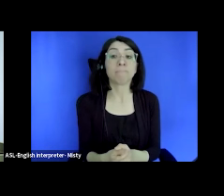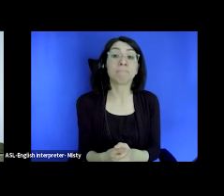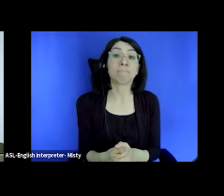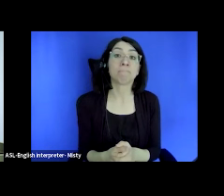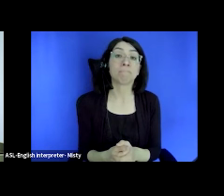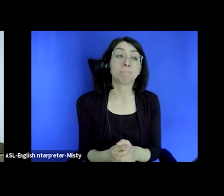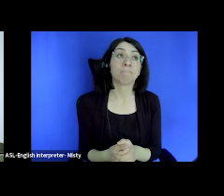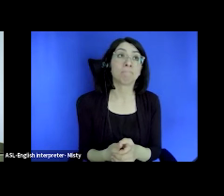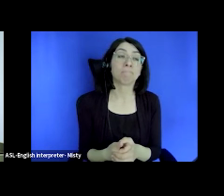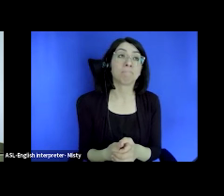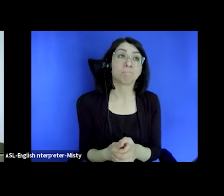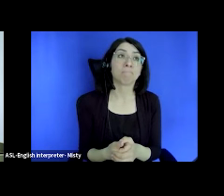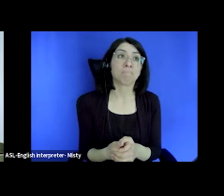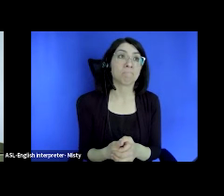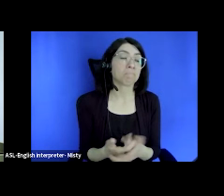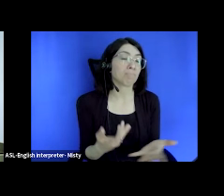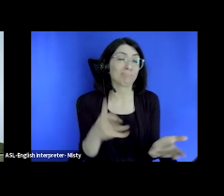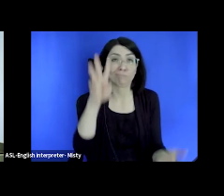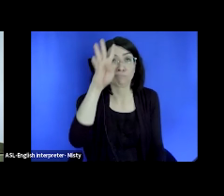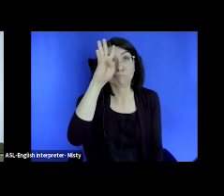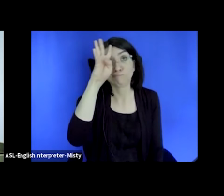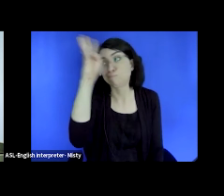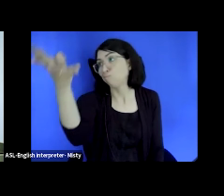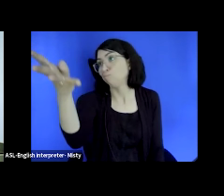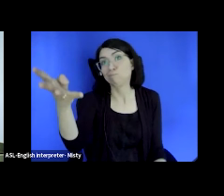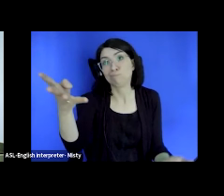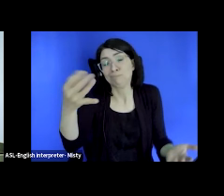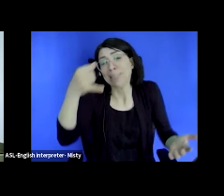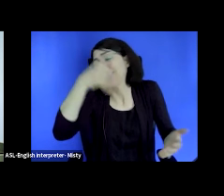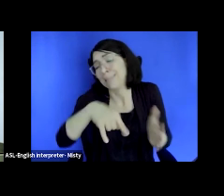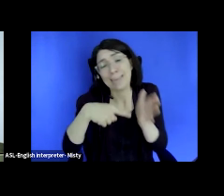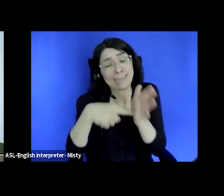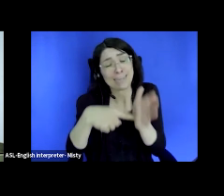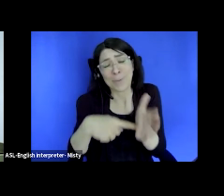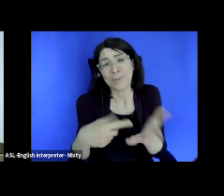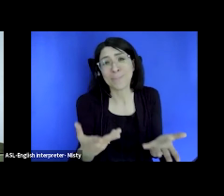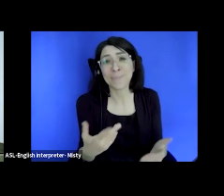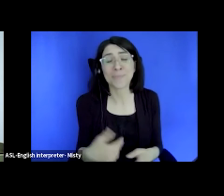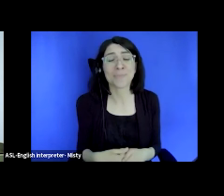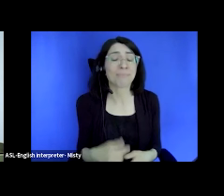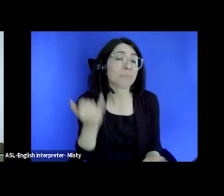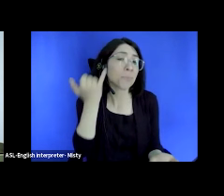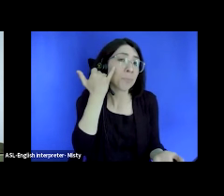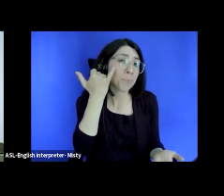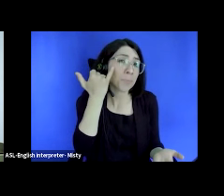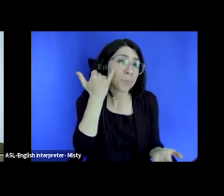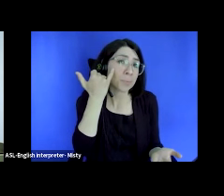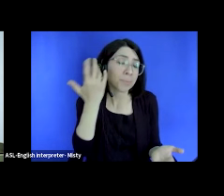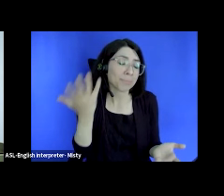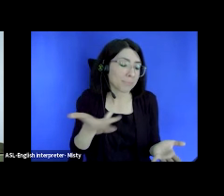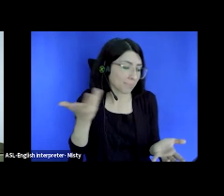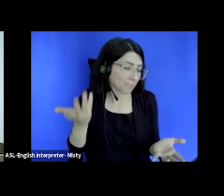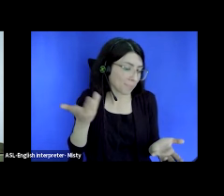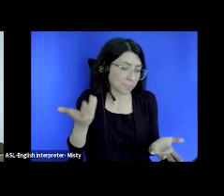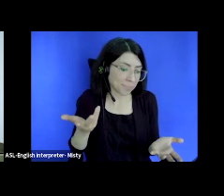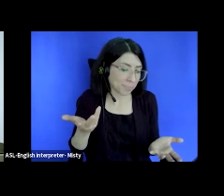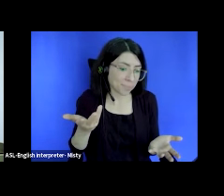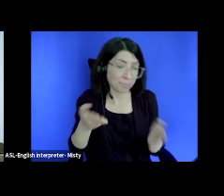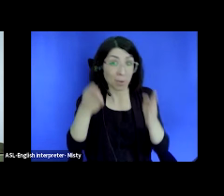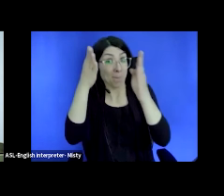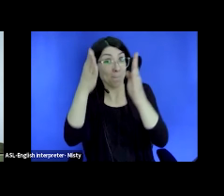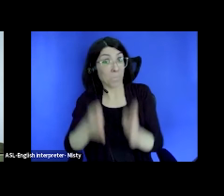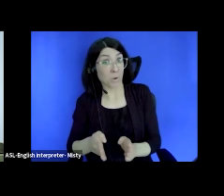a kind of, out of the box, a little bit of a ridiculous example. If someone was to, approach